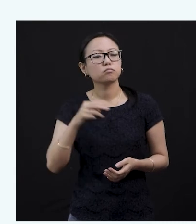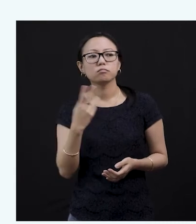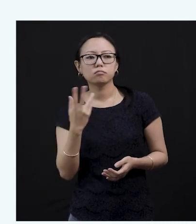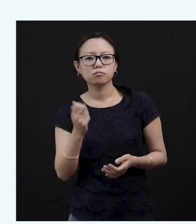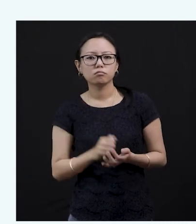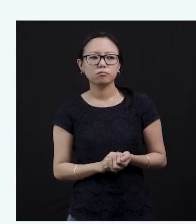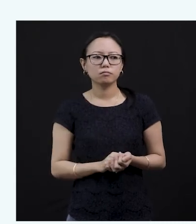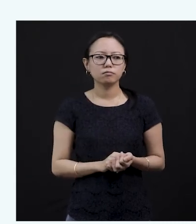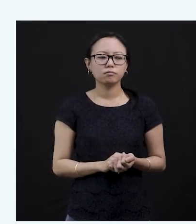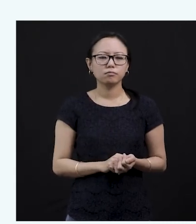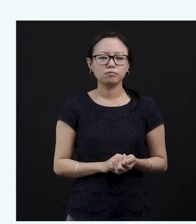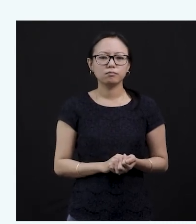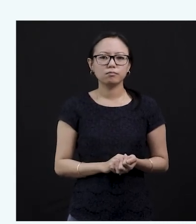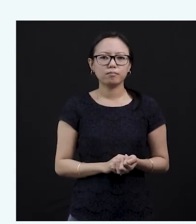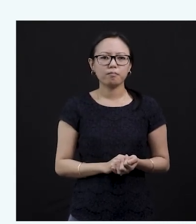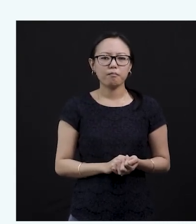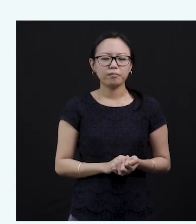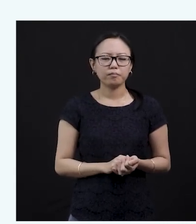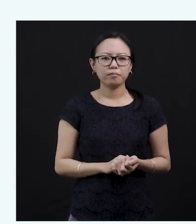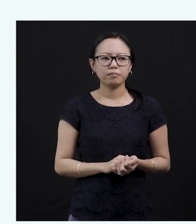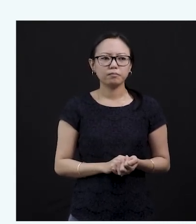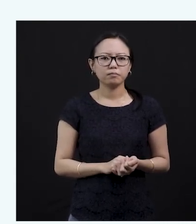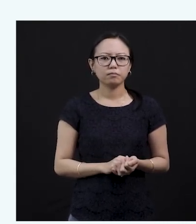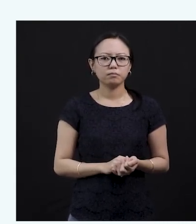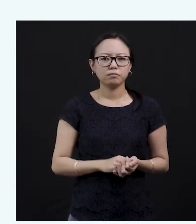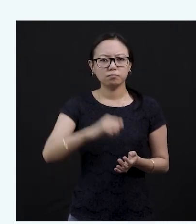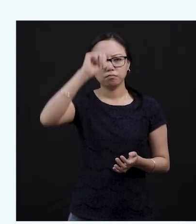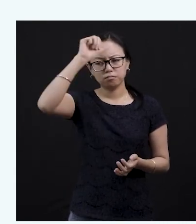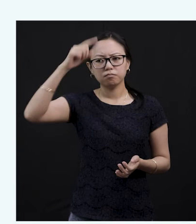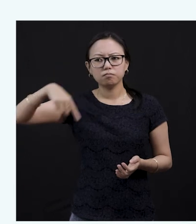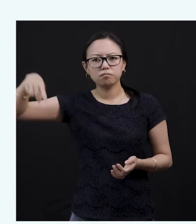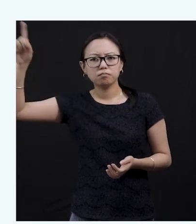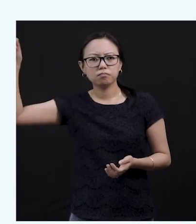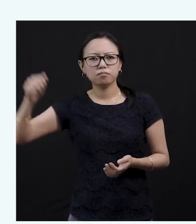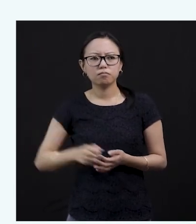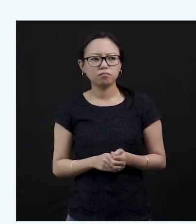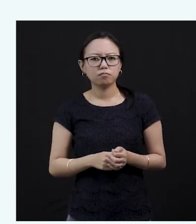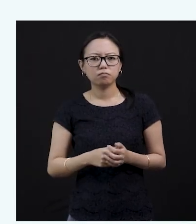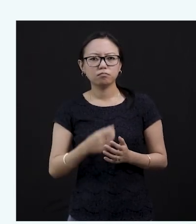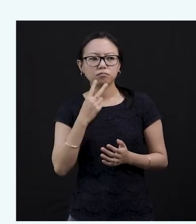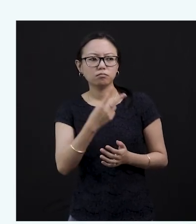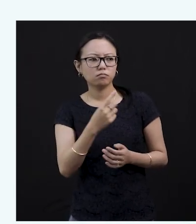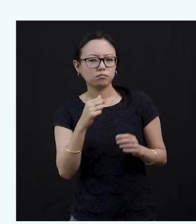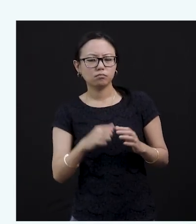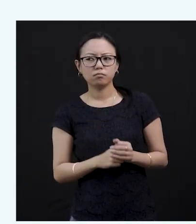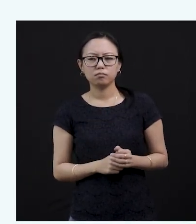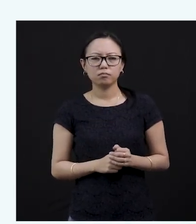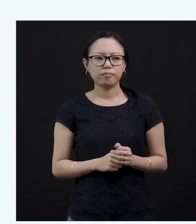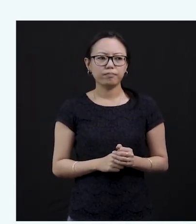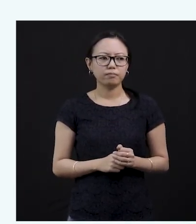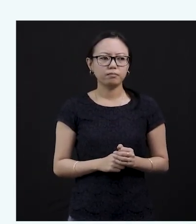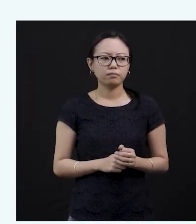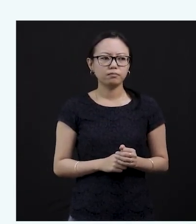here, okay, here we can see that Nagaland falls from, I have to refer